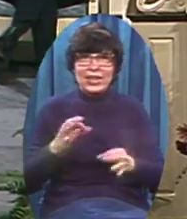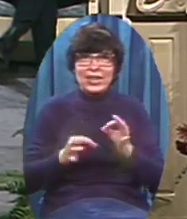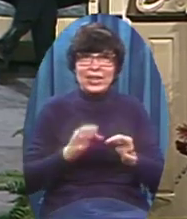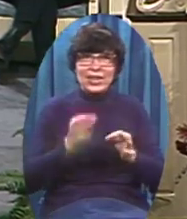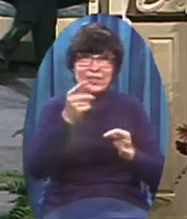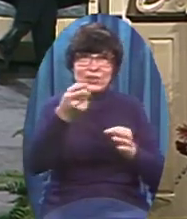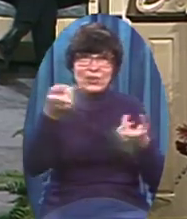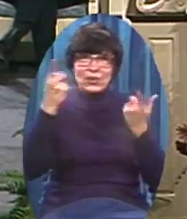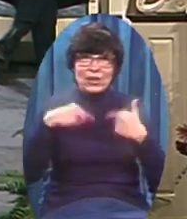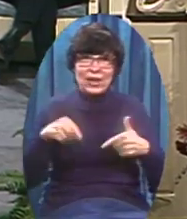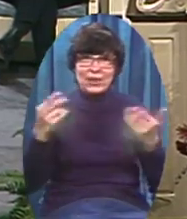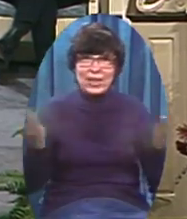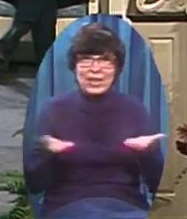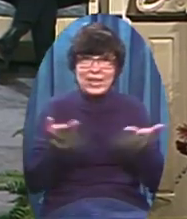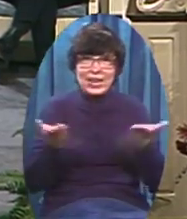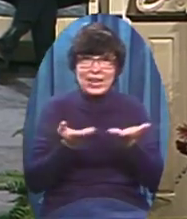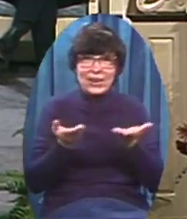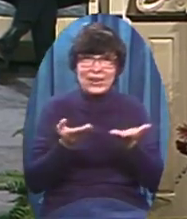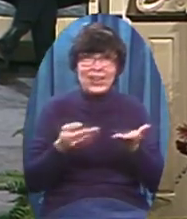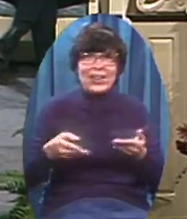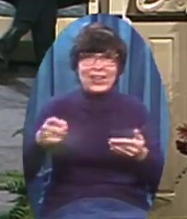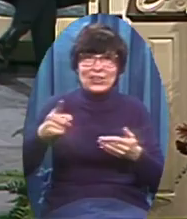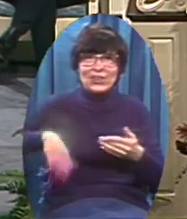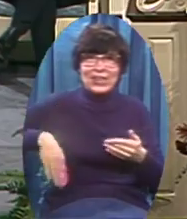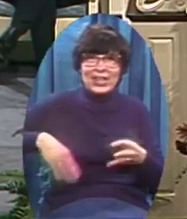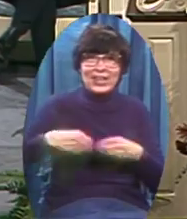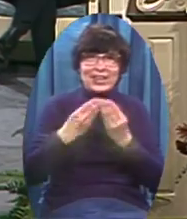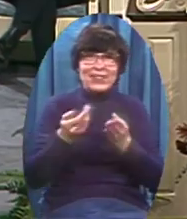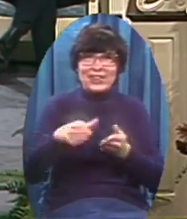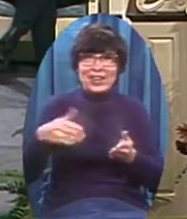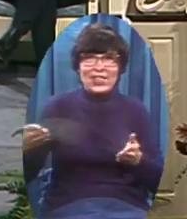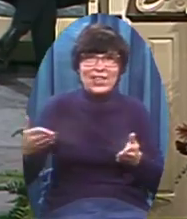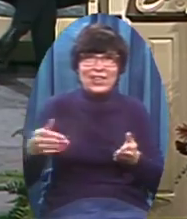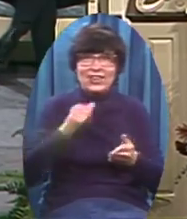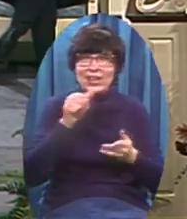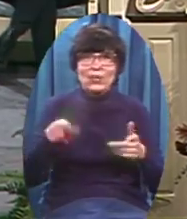anything, don't let him take you on a tour. He'll take you by there.